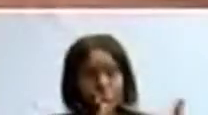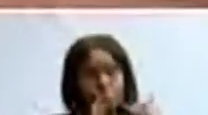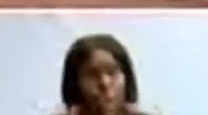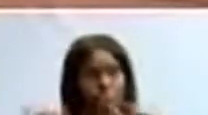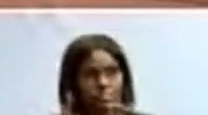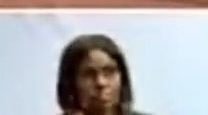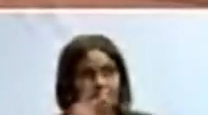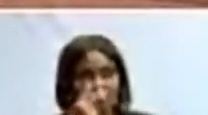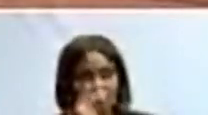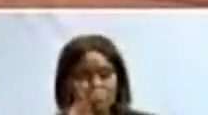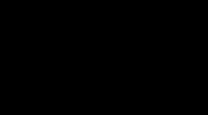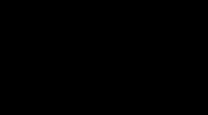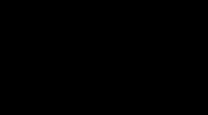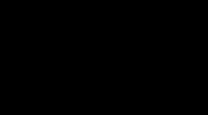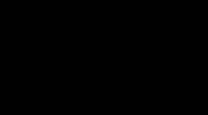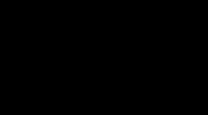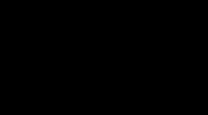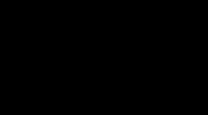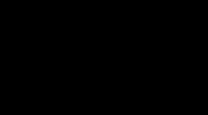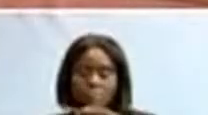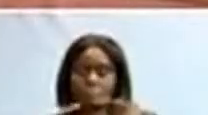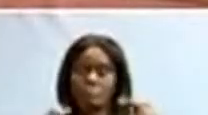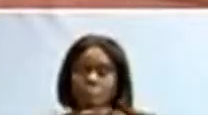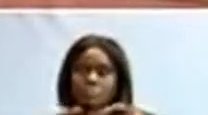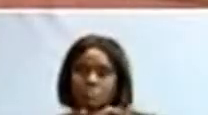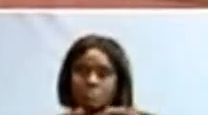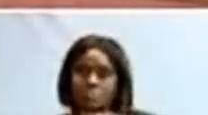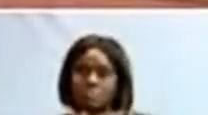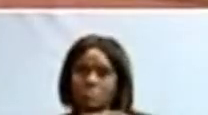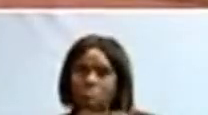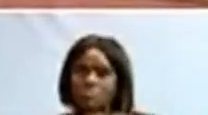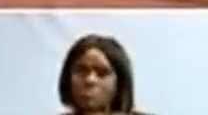When you look at the voucher,